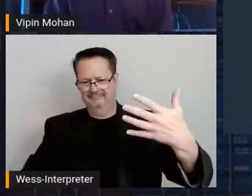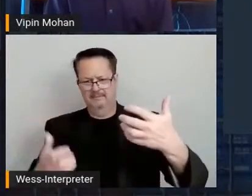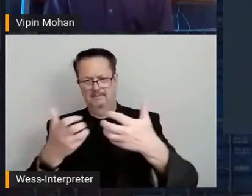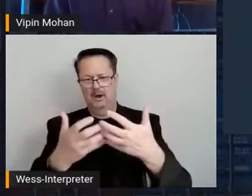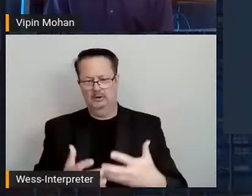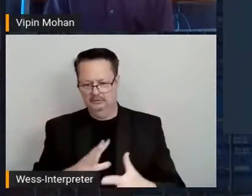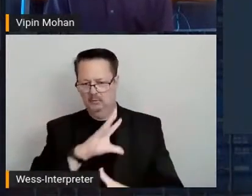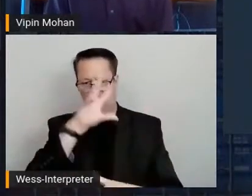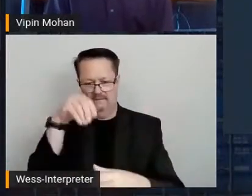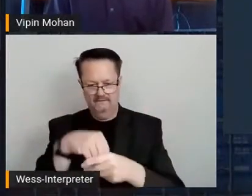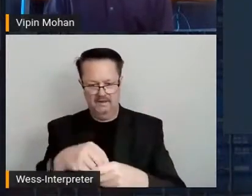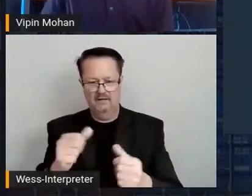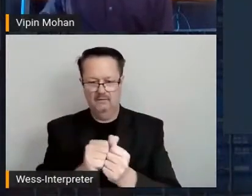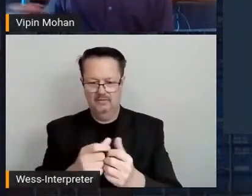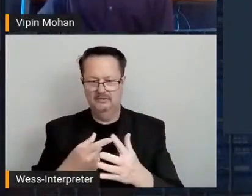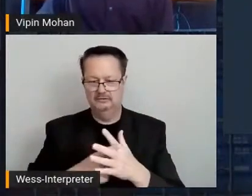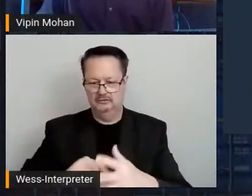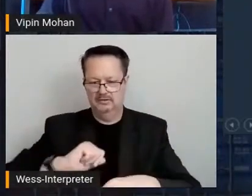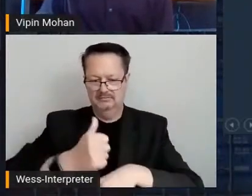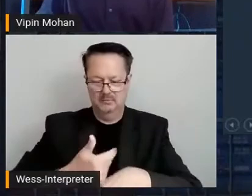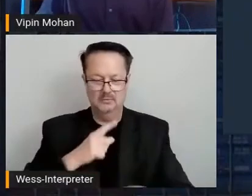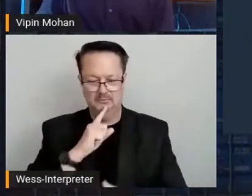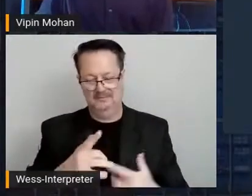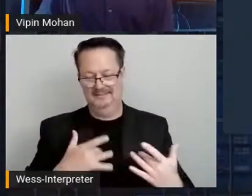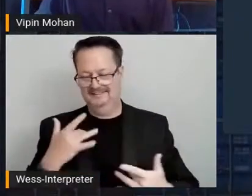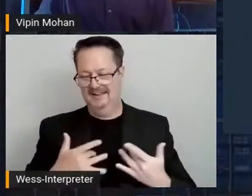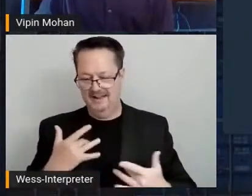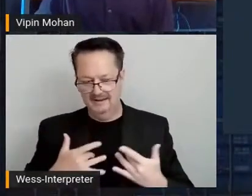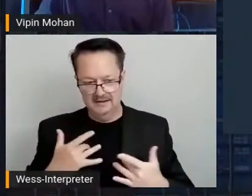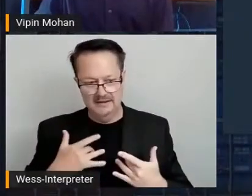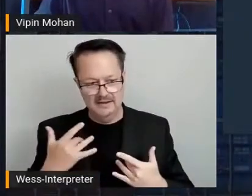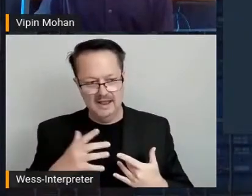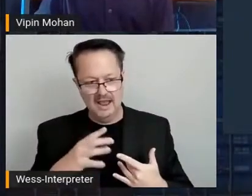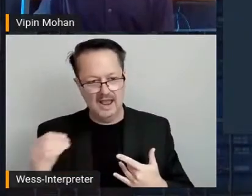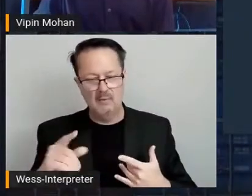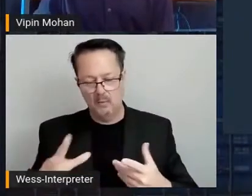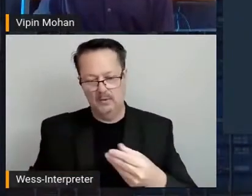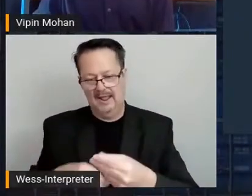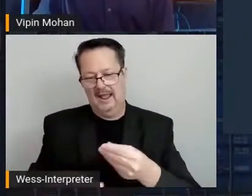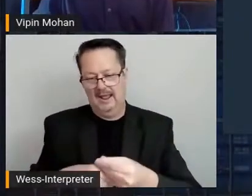launch. So we are super excited, and we are continuing to add to this list.